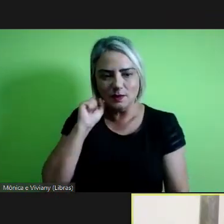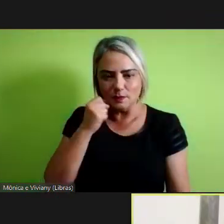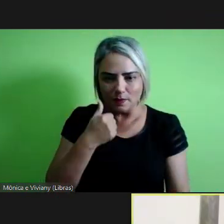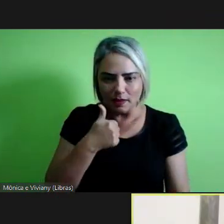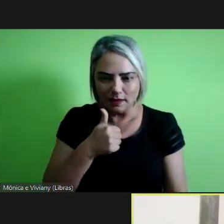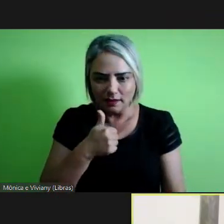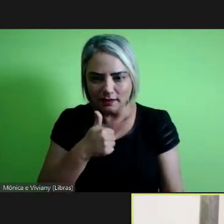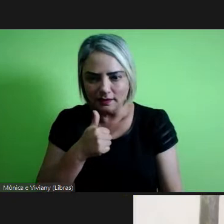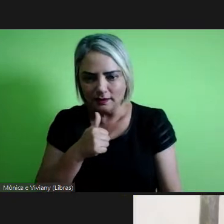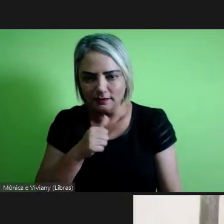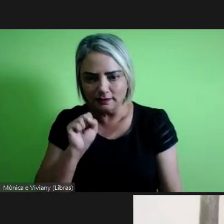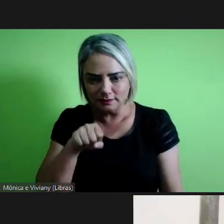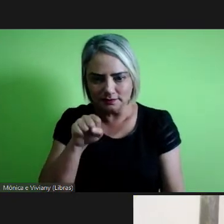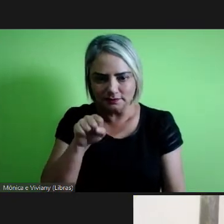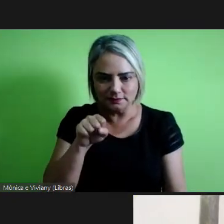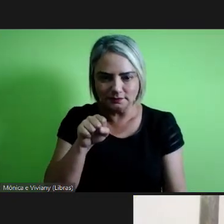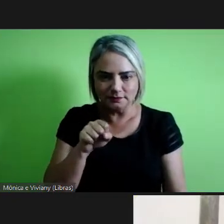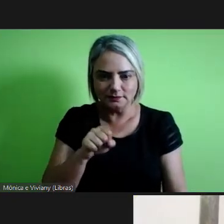hear me well?